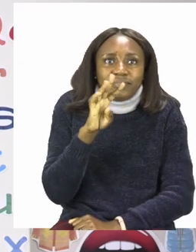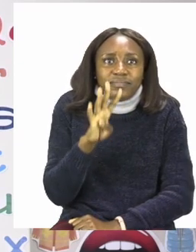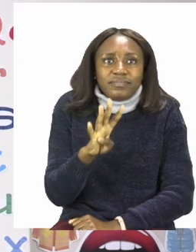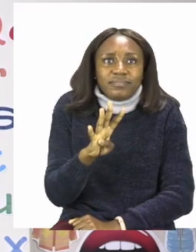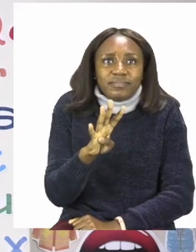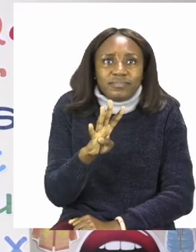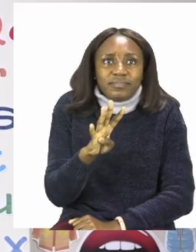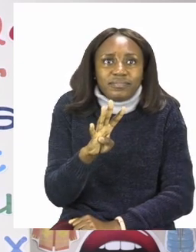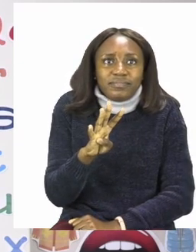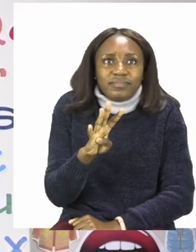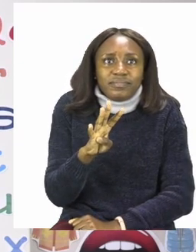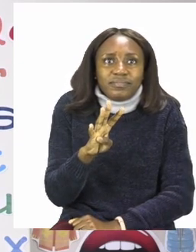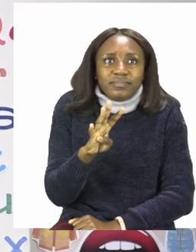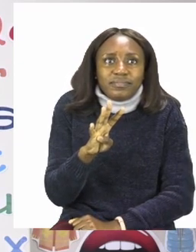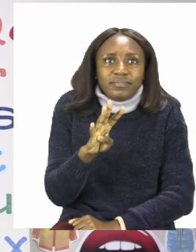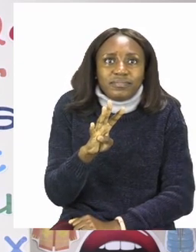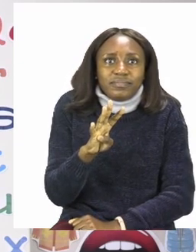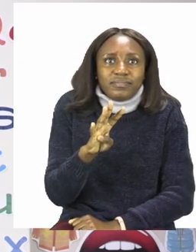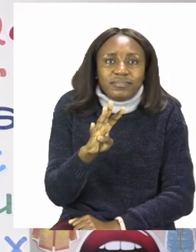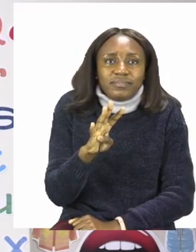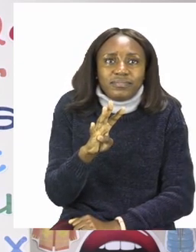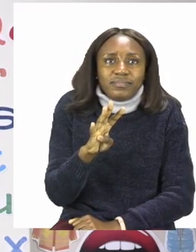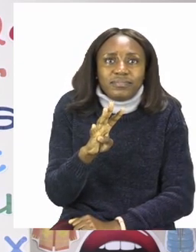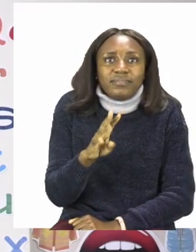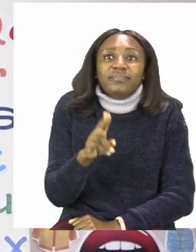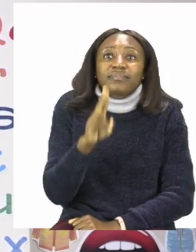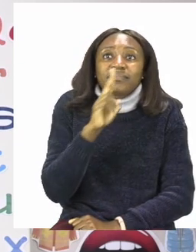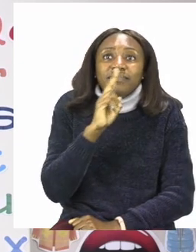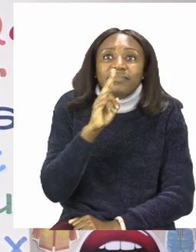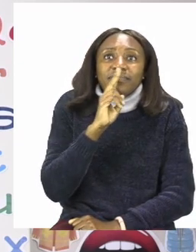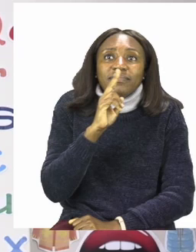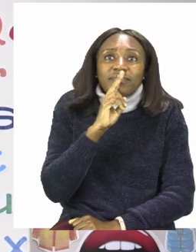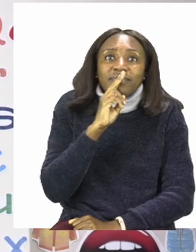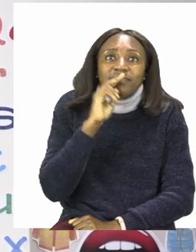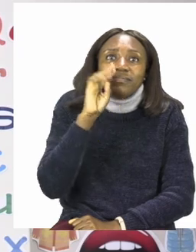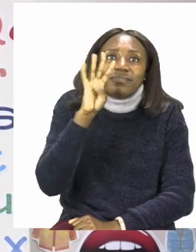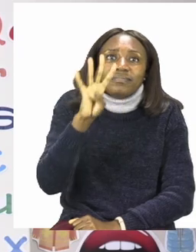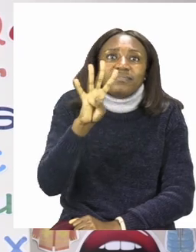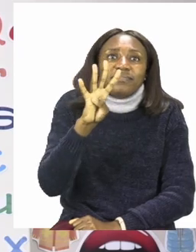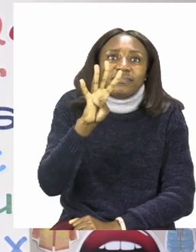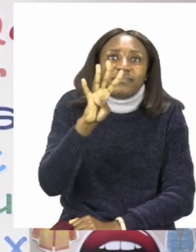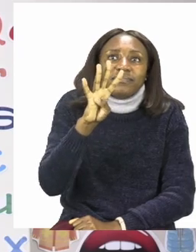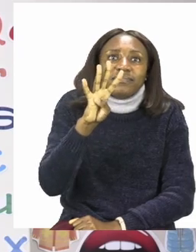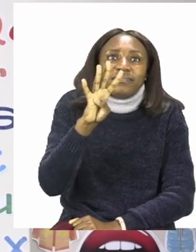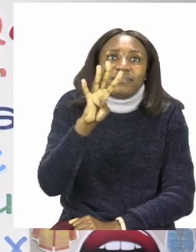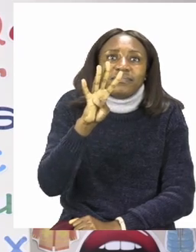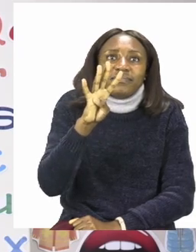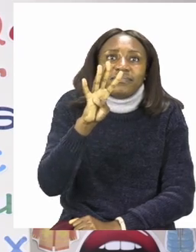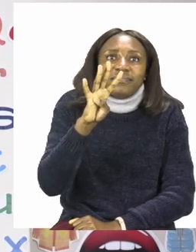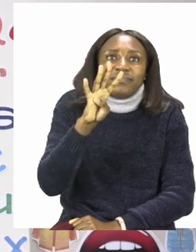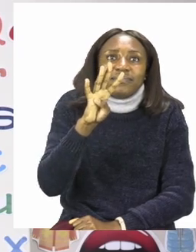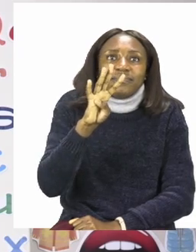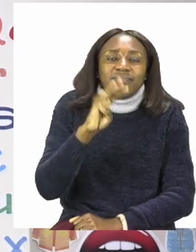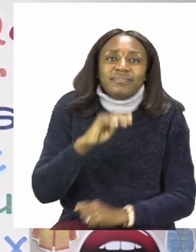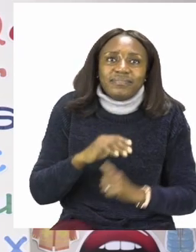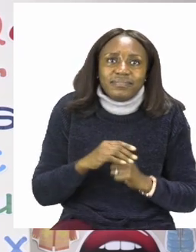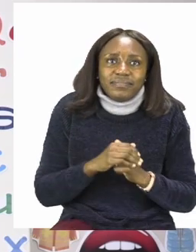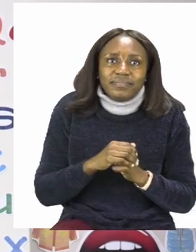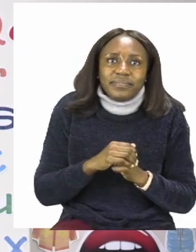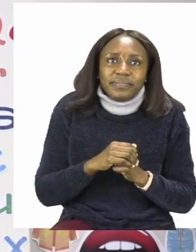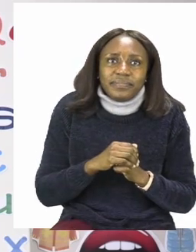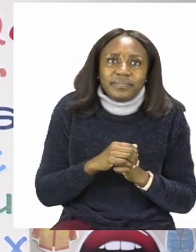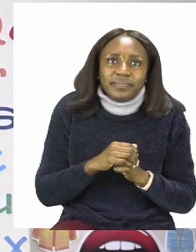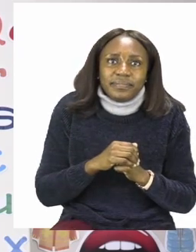3, 4. My answer is 4. So I will put my answer in the